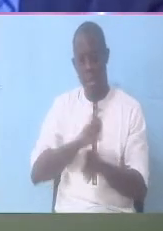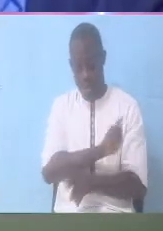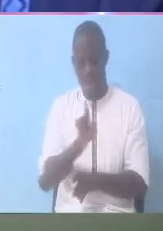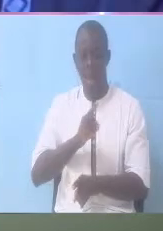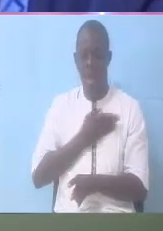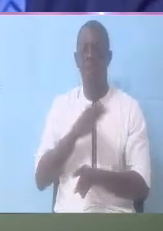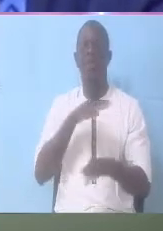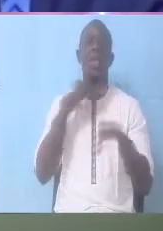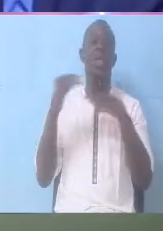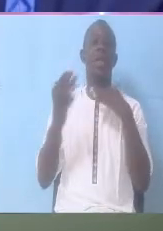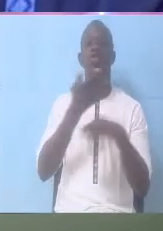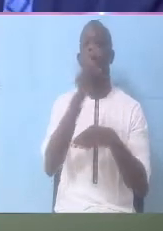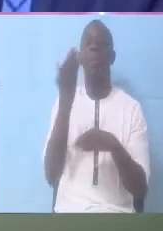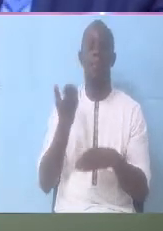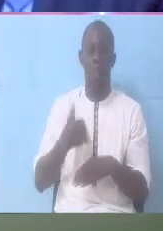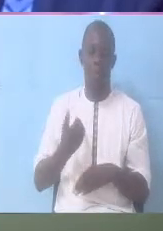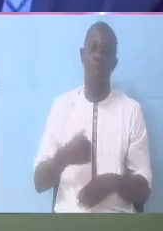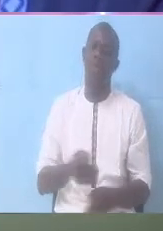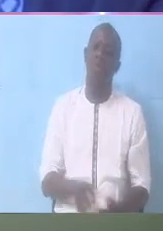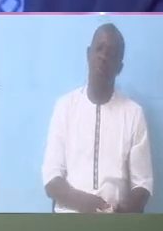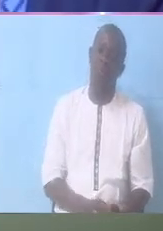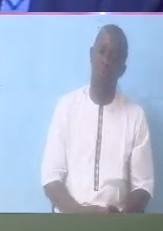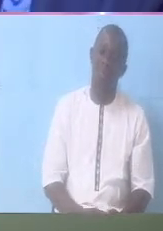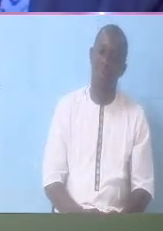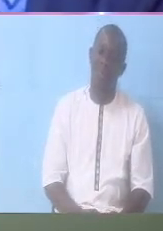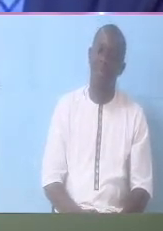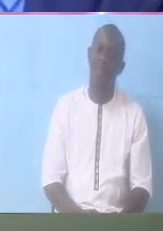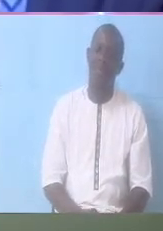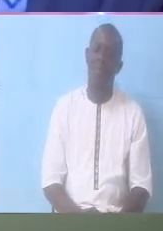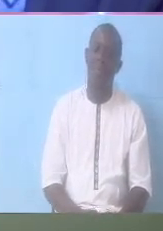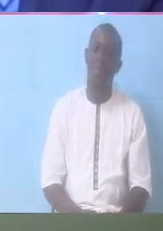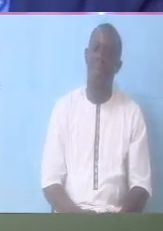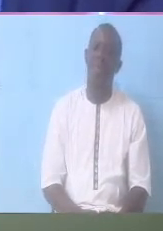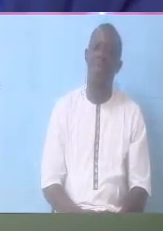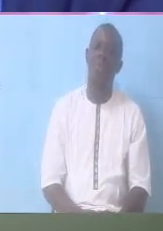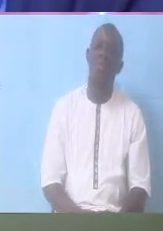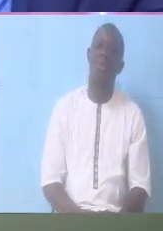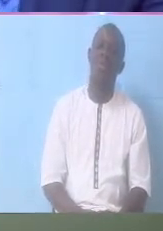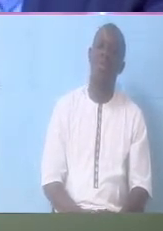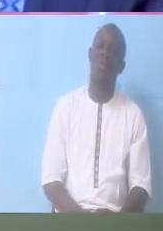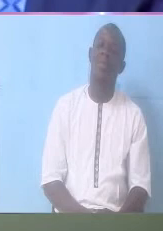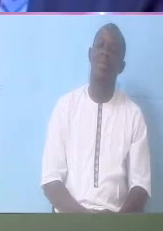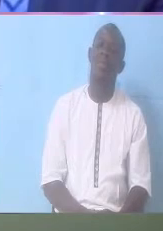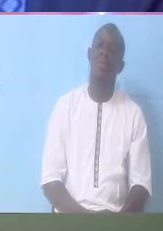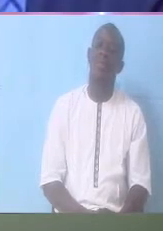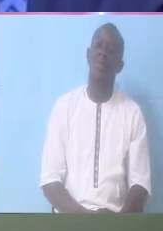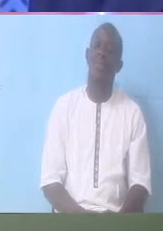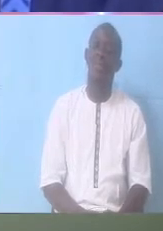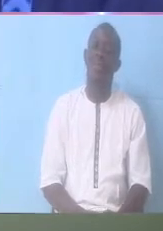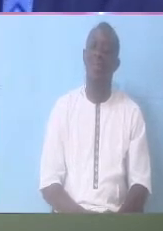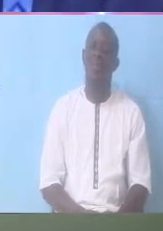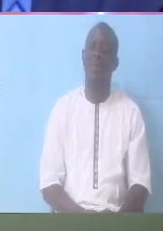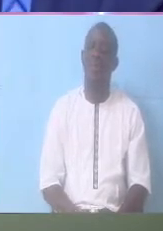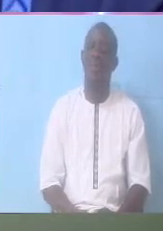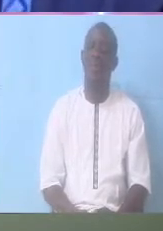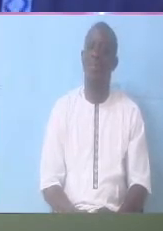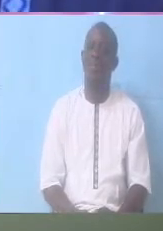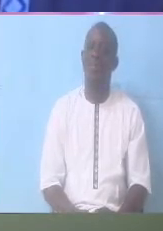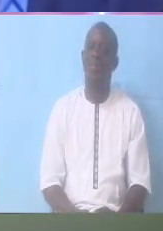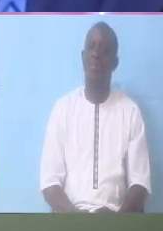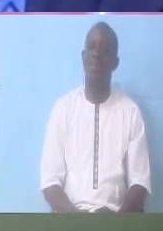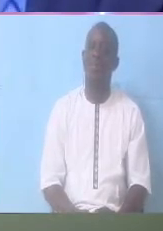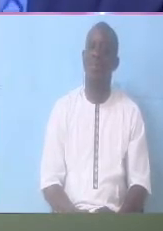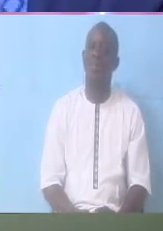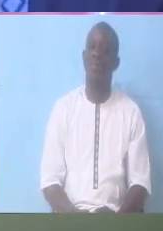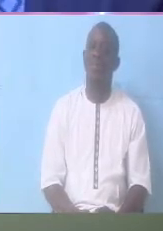Berimna moy nimbrole tata santo ndata Yusufa Sane yanka ha ngani molu moy diamulalde andu amulunta ko